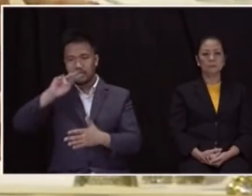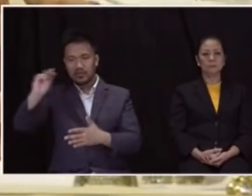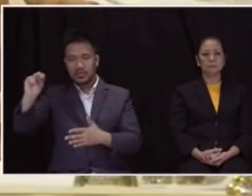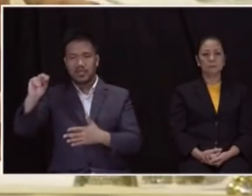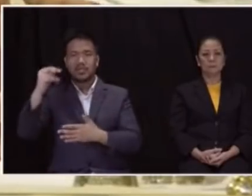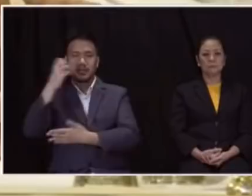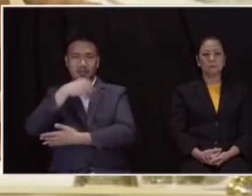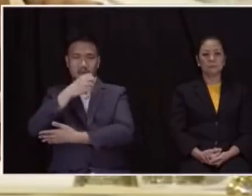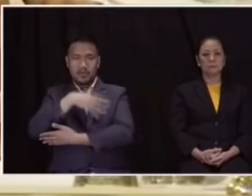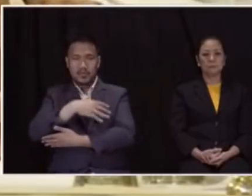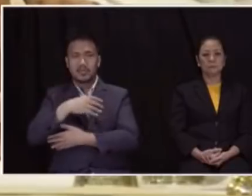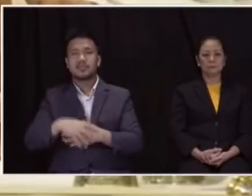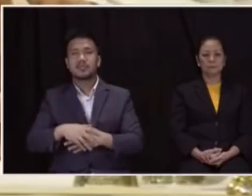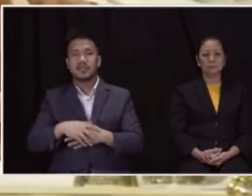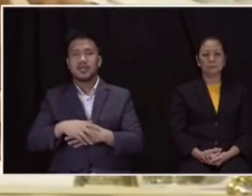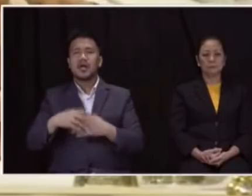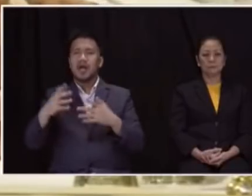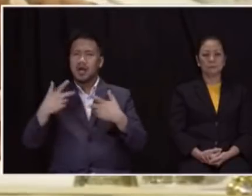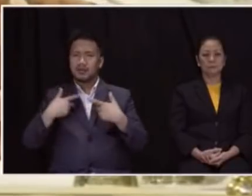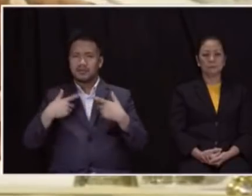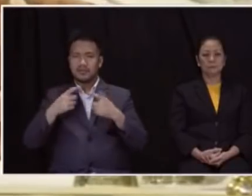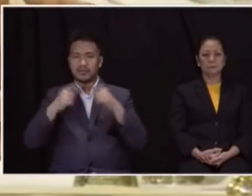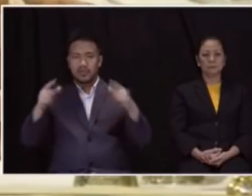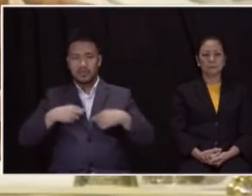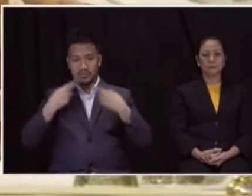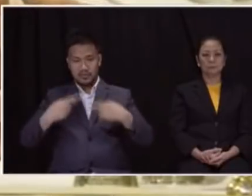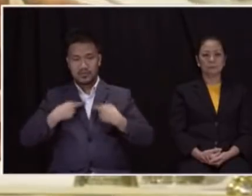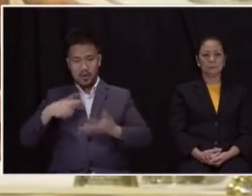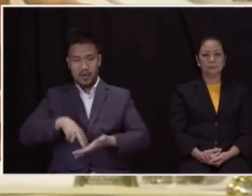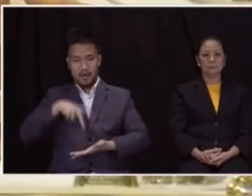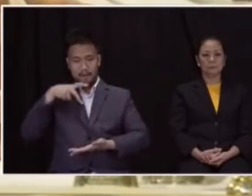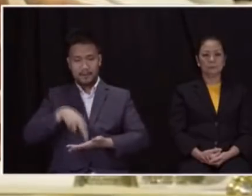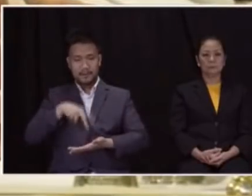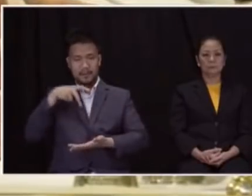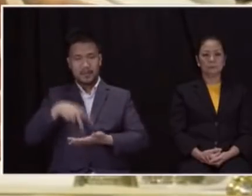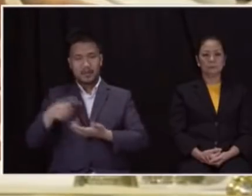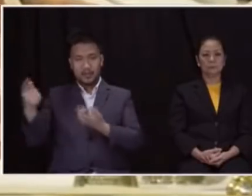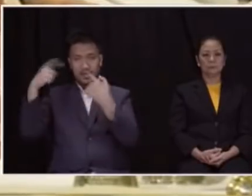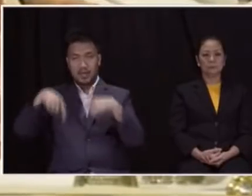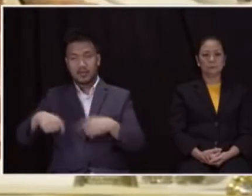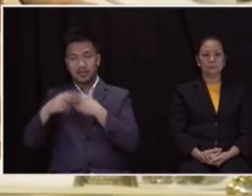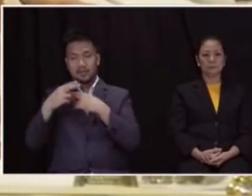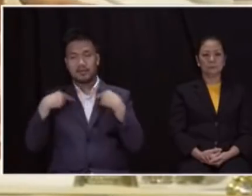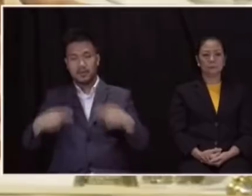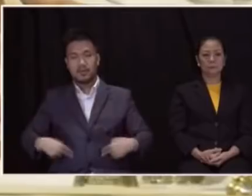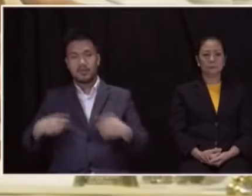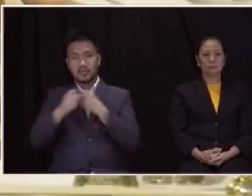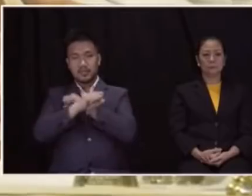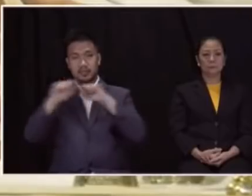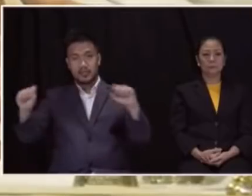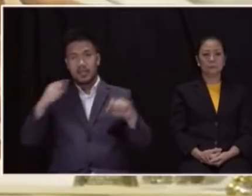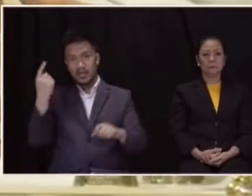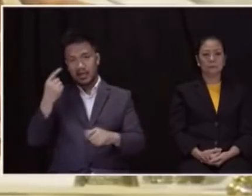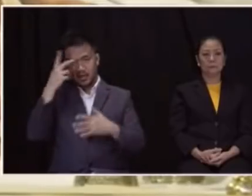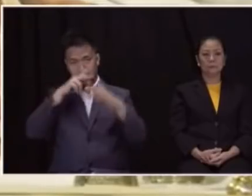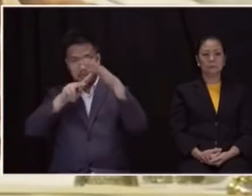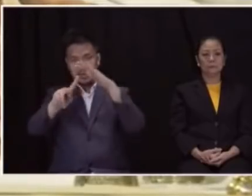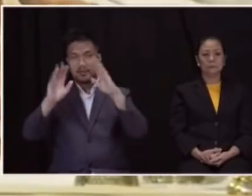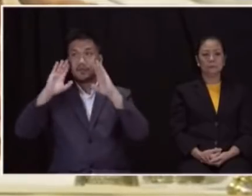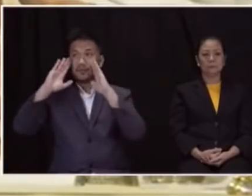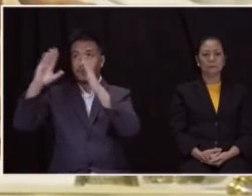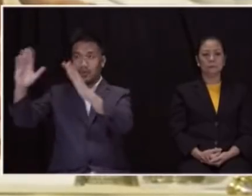womb, he leapt for joy at the coming of human salvation. He alone of all the prophets pointed out